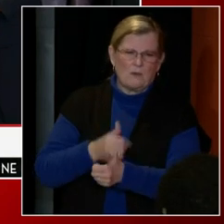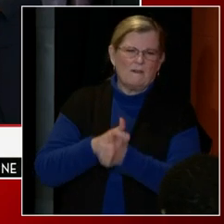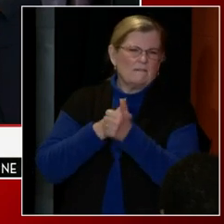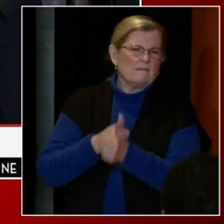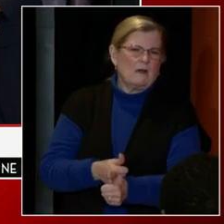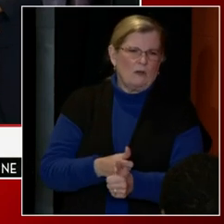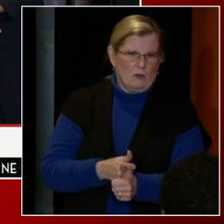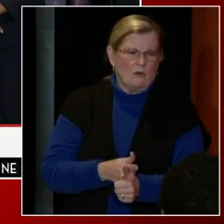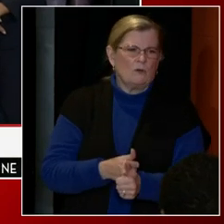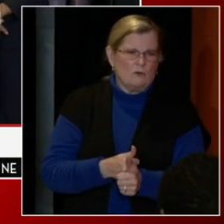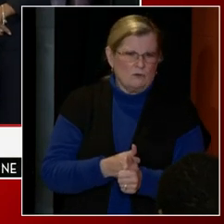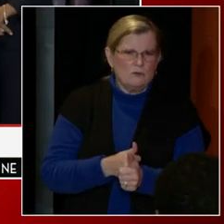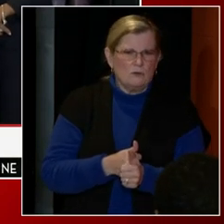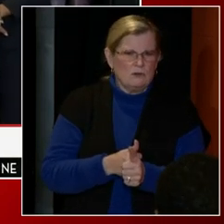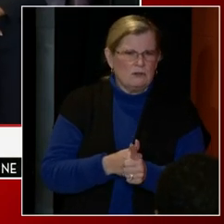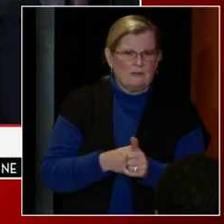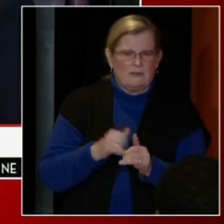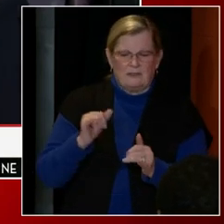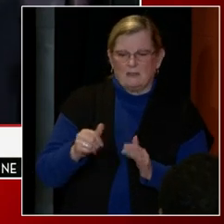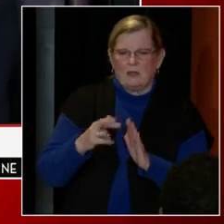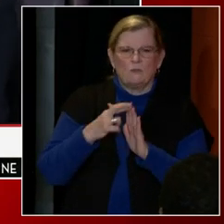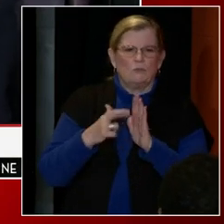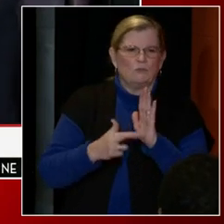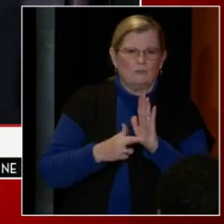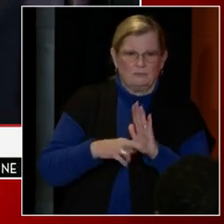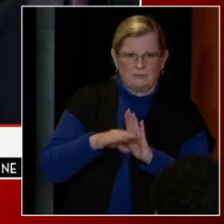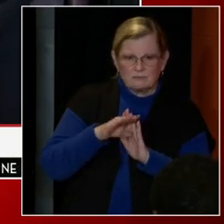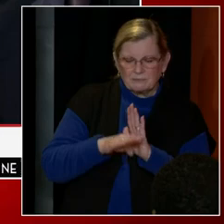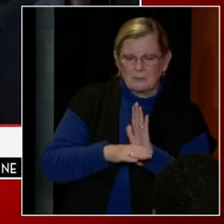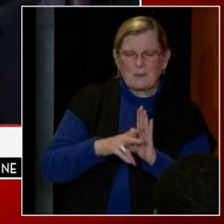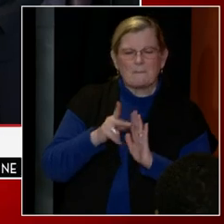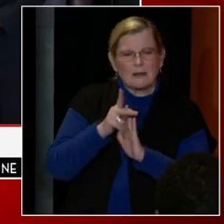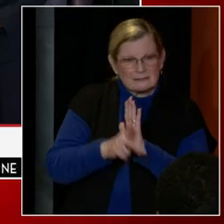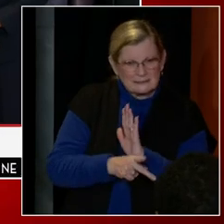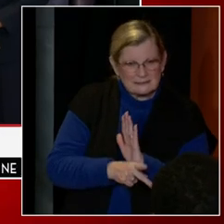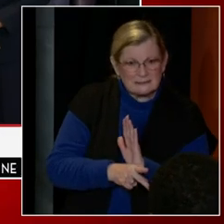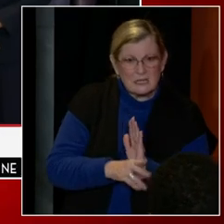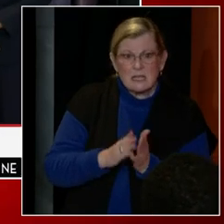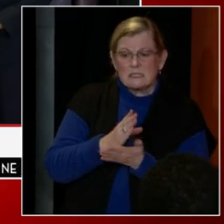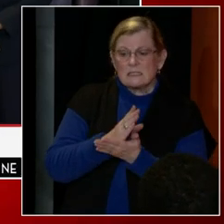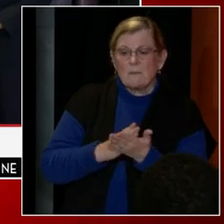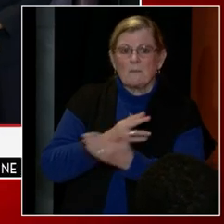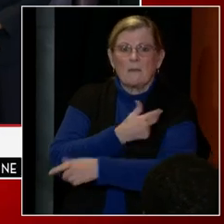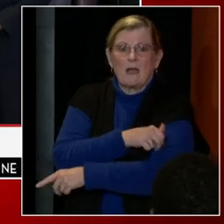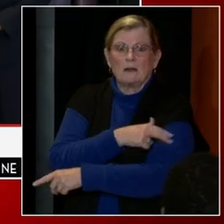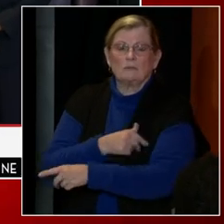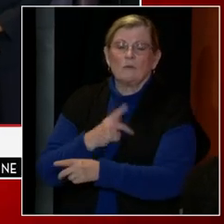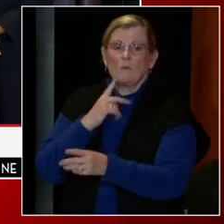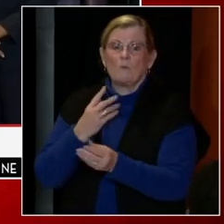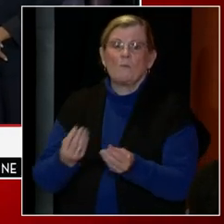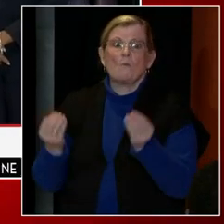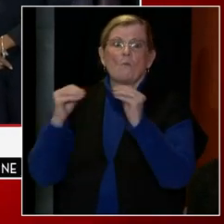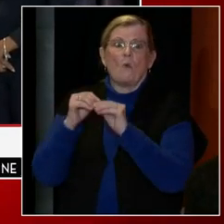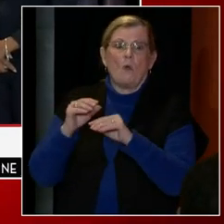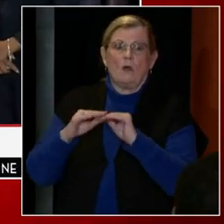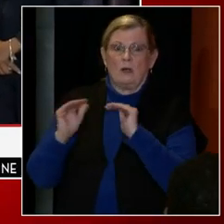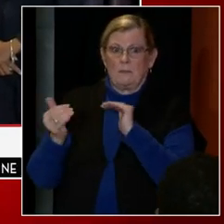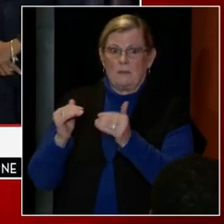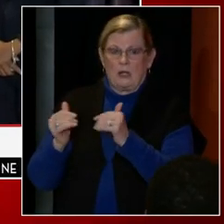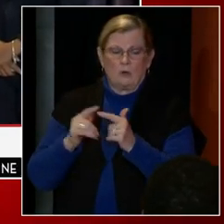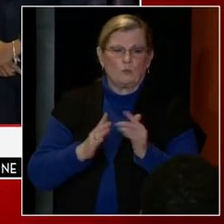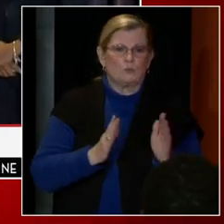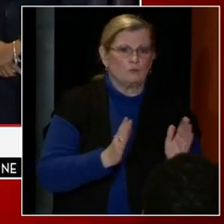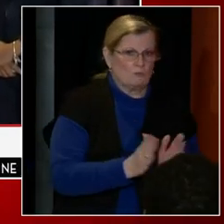that have larger staffs will receive more boxes or doses of vaccine than those who have smaller staffs.